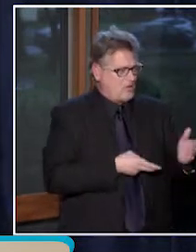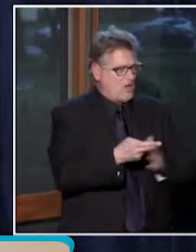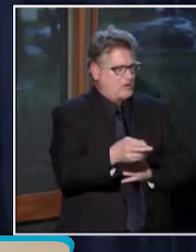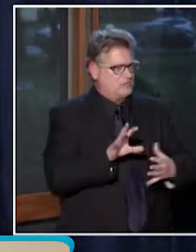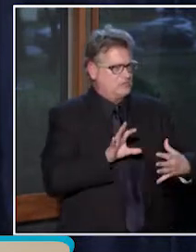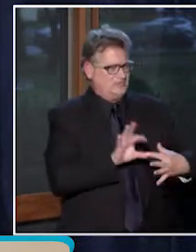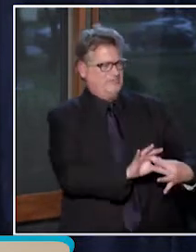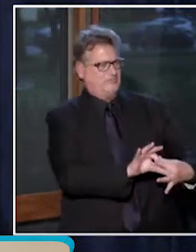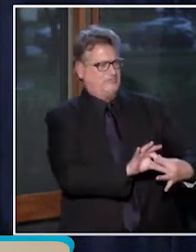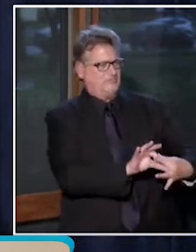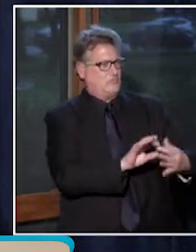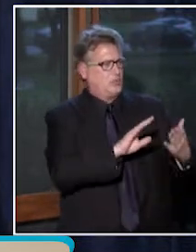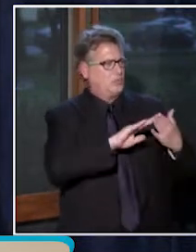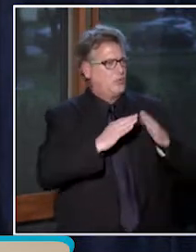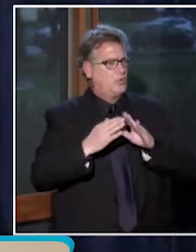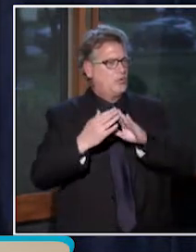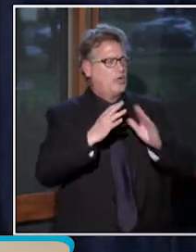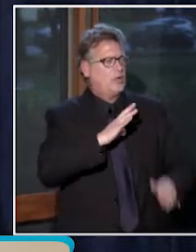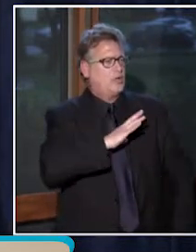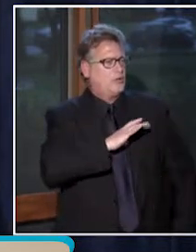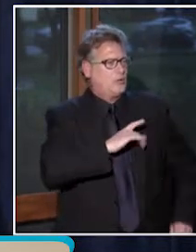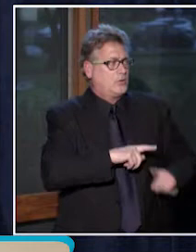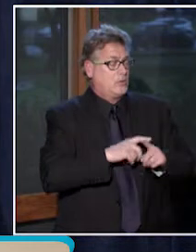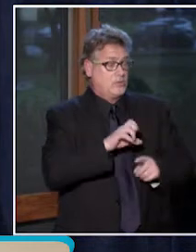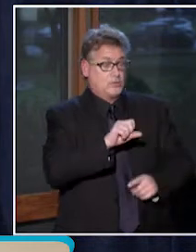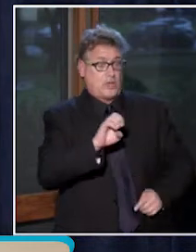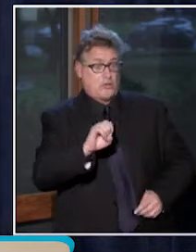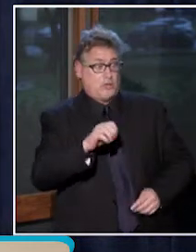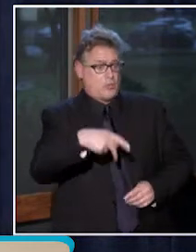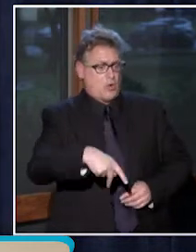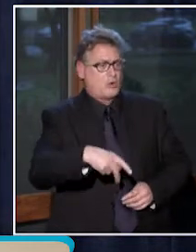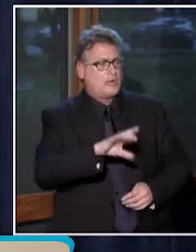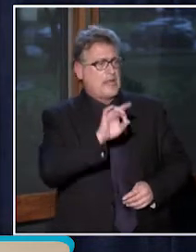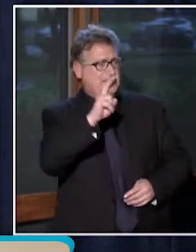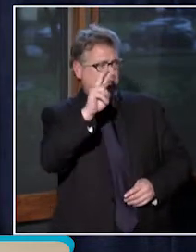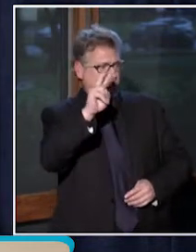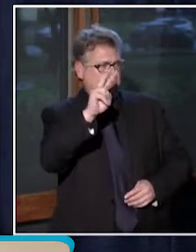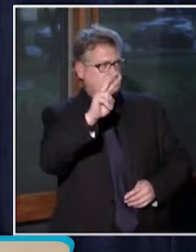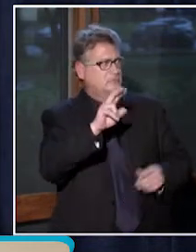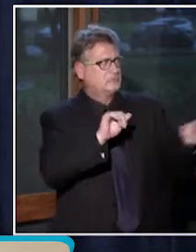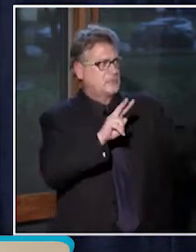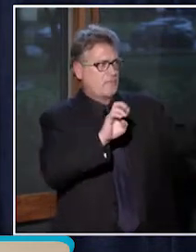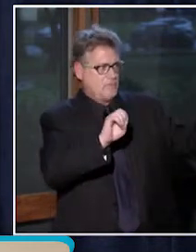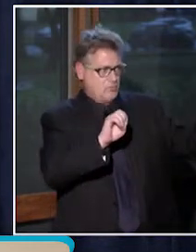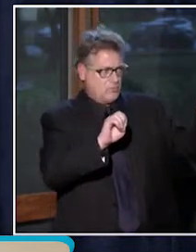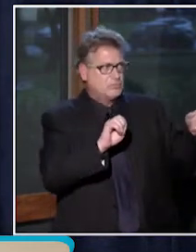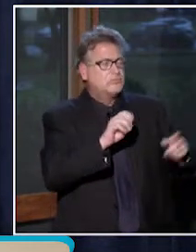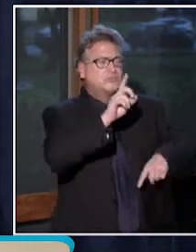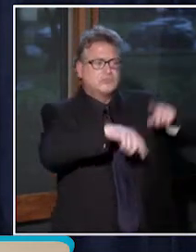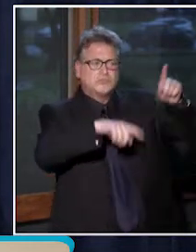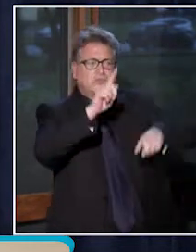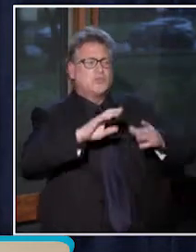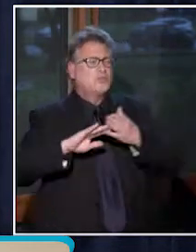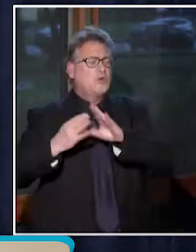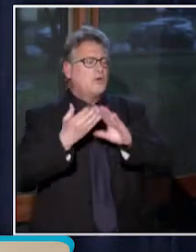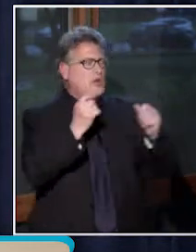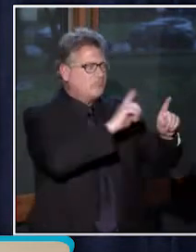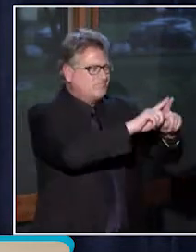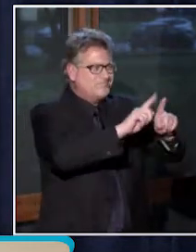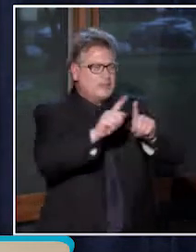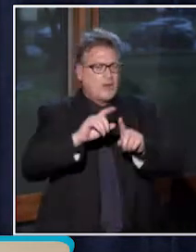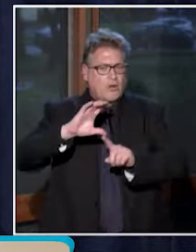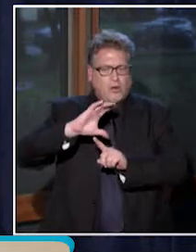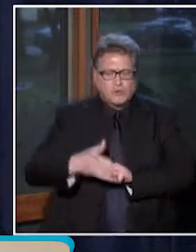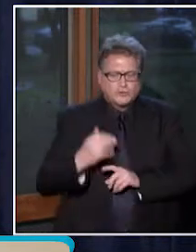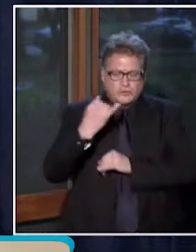community here. As many of you know, Southeast Portland and 82nd is a diverse community representing many cultures internationally